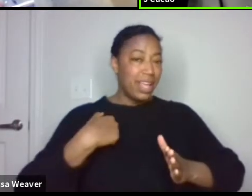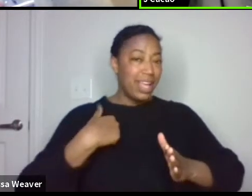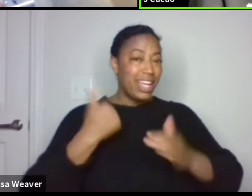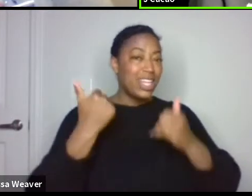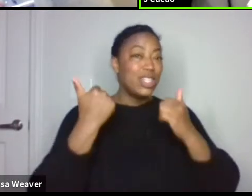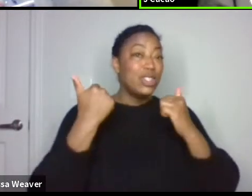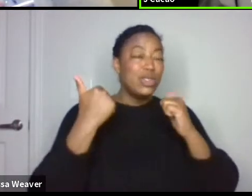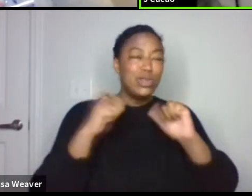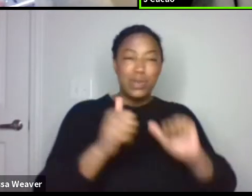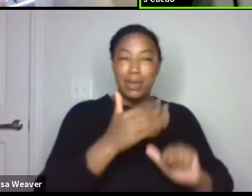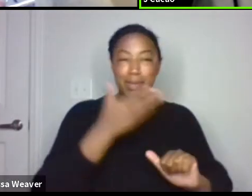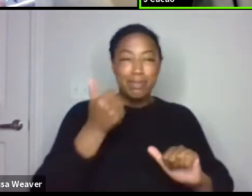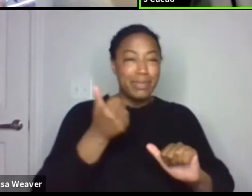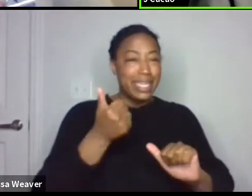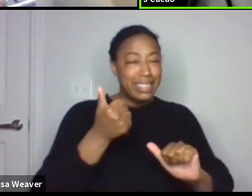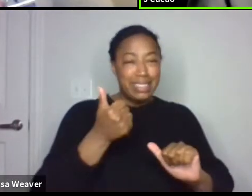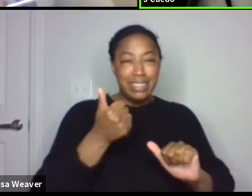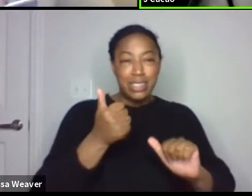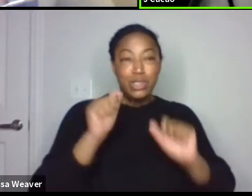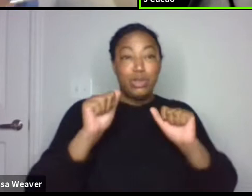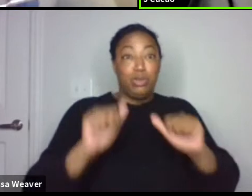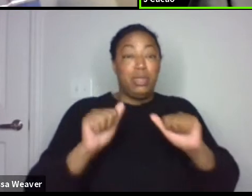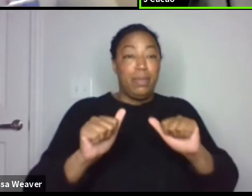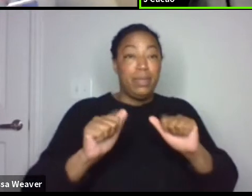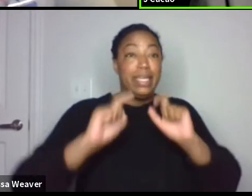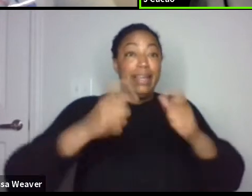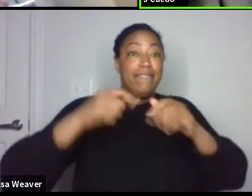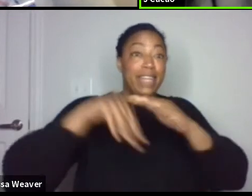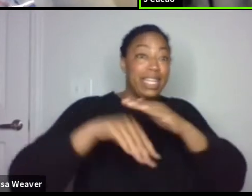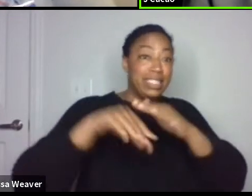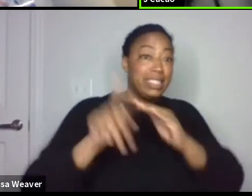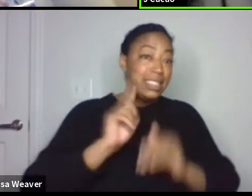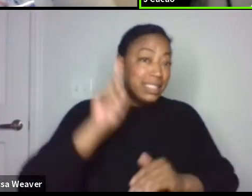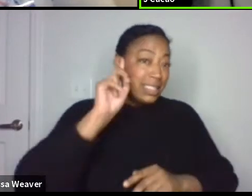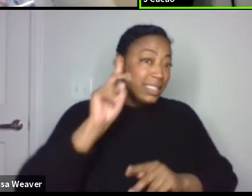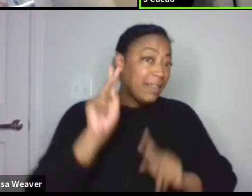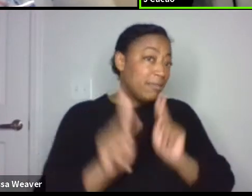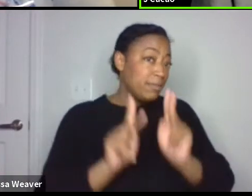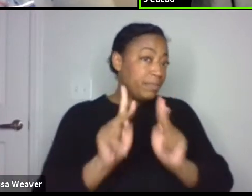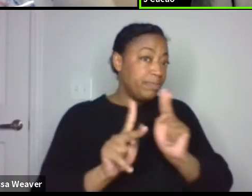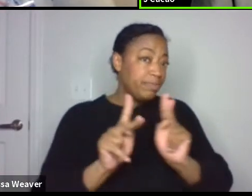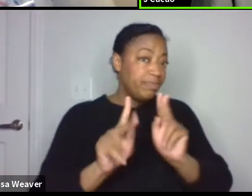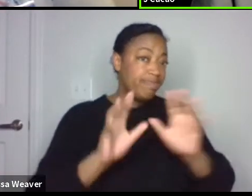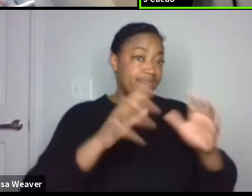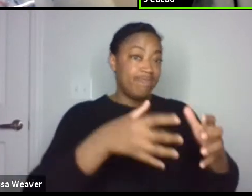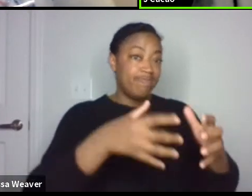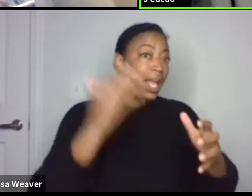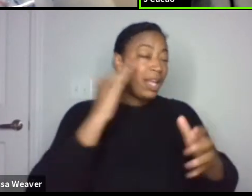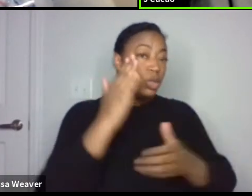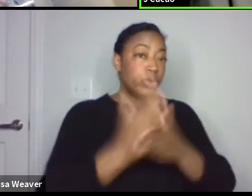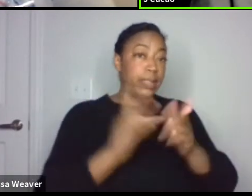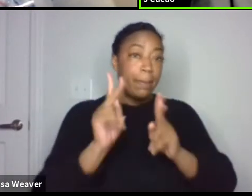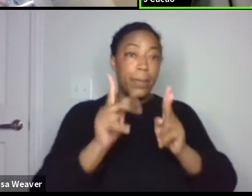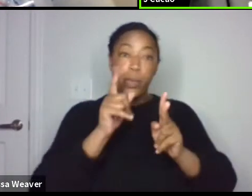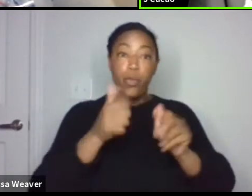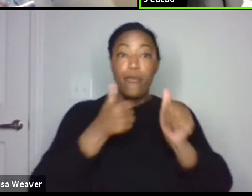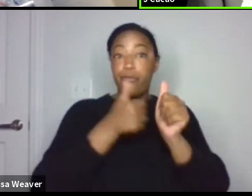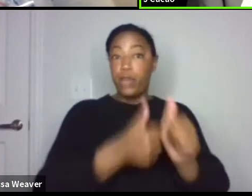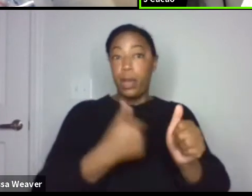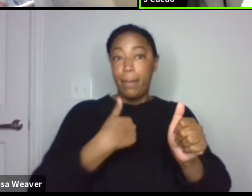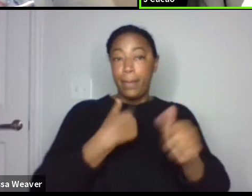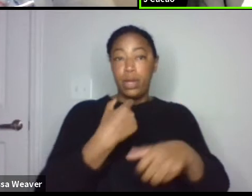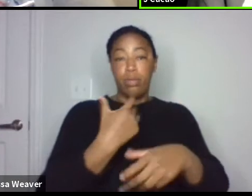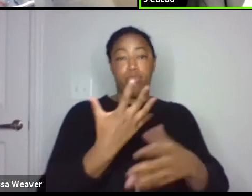hard as I can, as best I can, to provide equal access to deaf folks. I know there are some that follow me. So I just want to